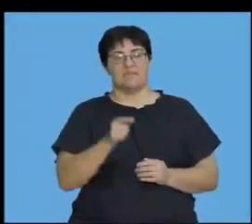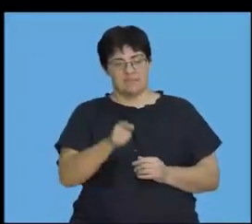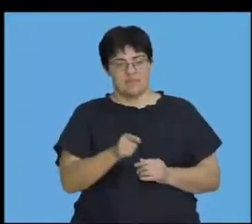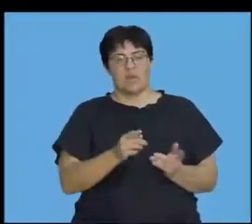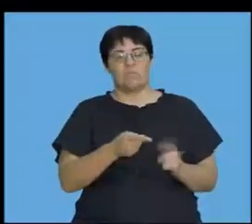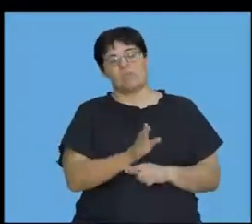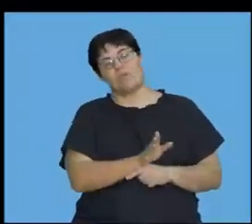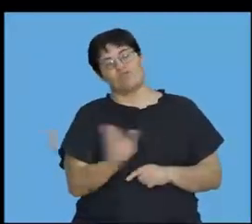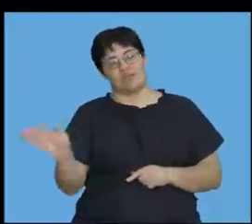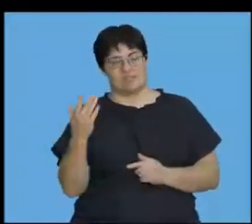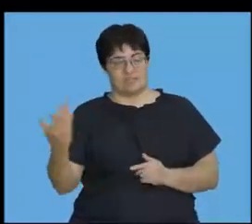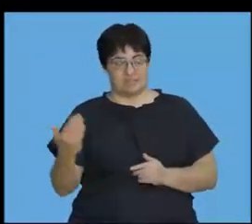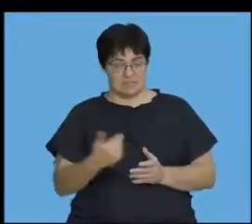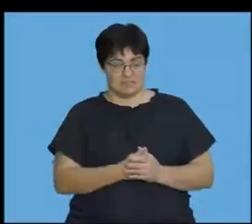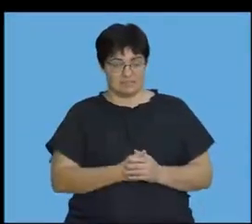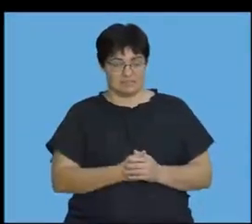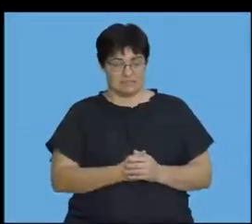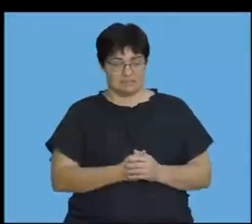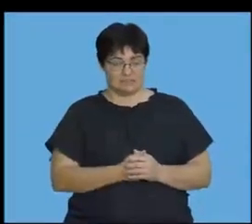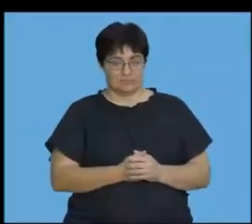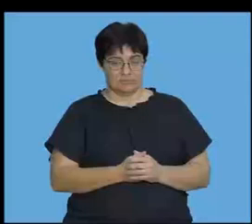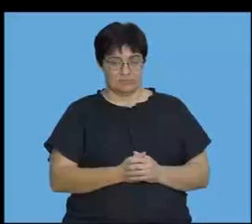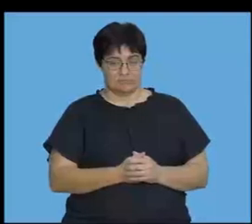which means that is to the right. Okay?